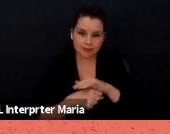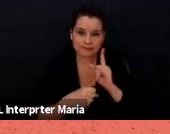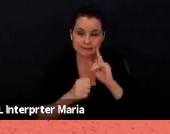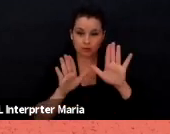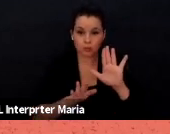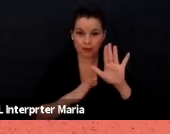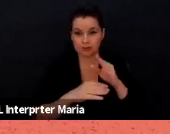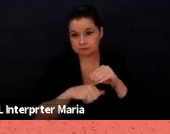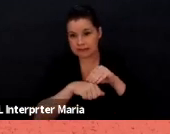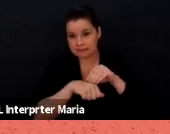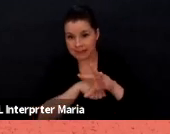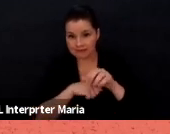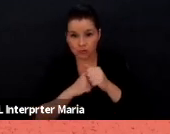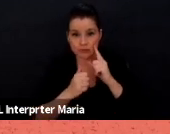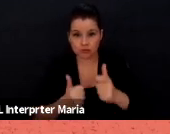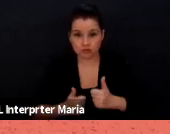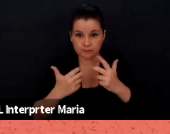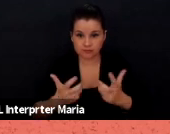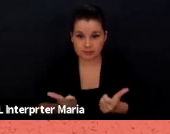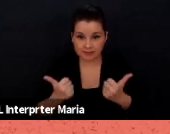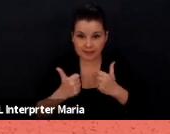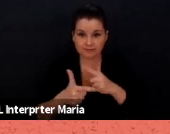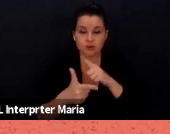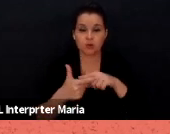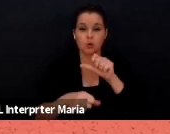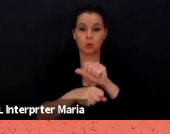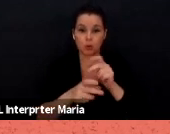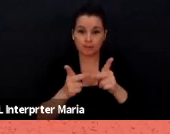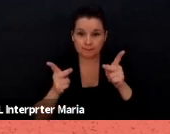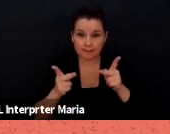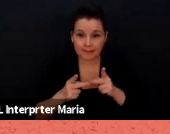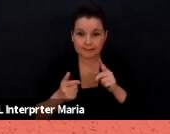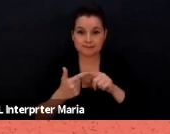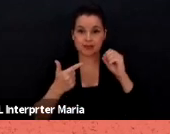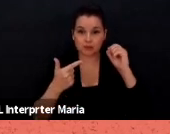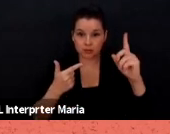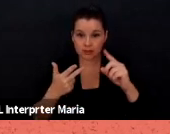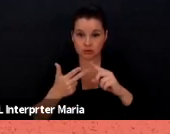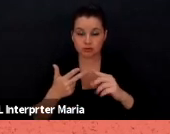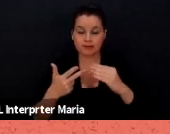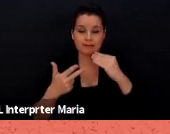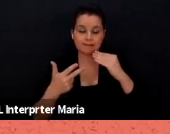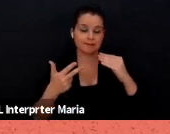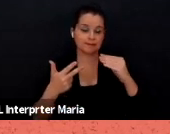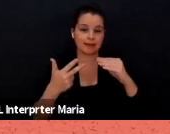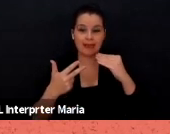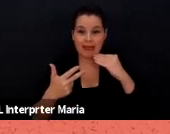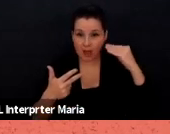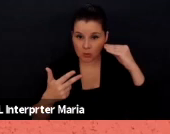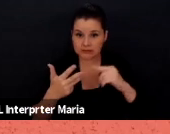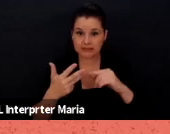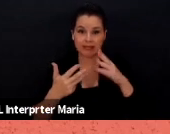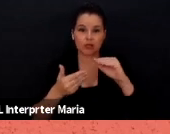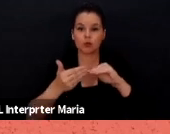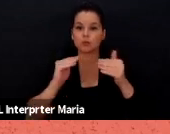impactful in a survivor's life, those being workplace, education, healthcare, housing, and community. And now in